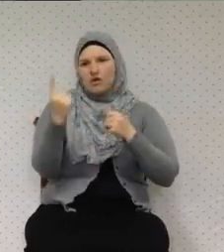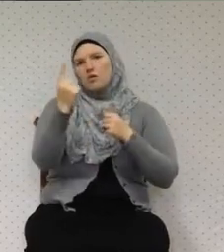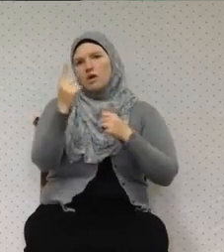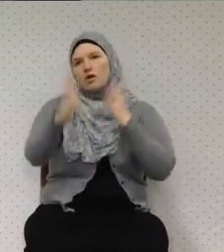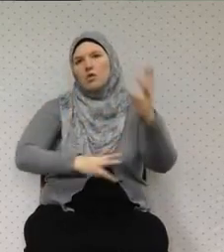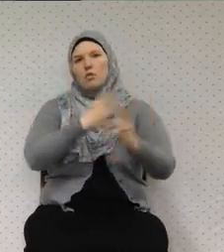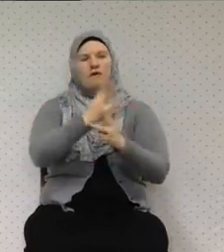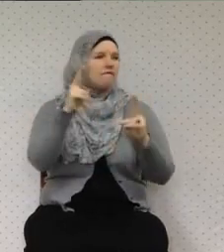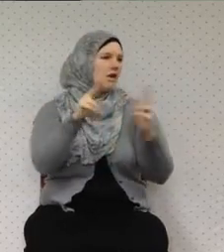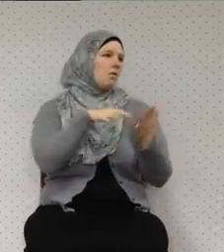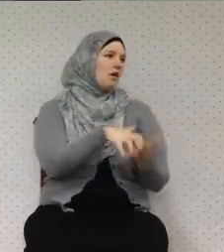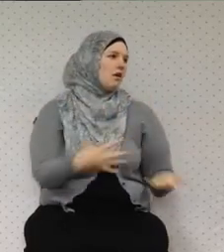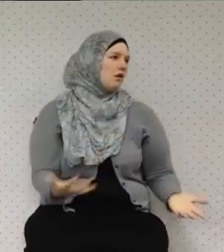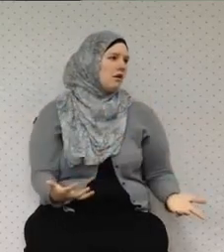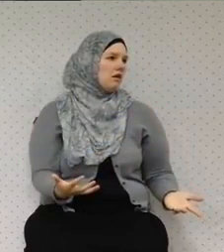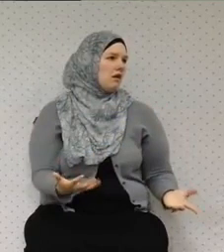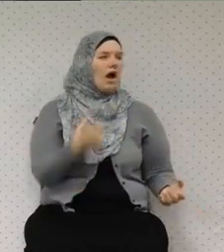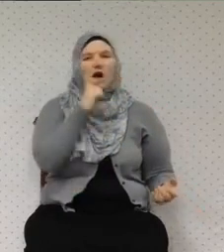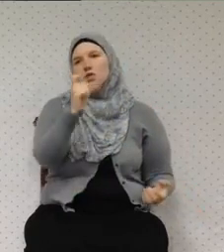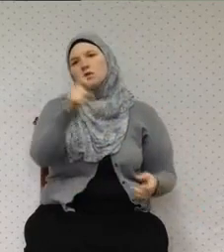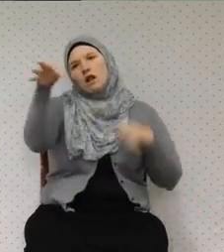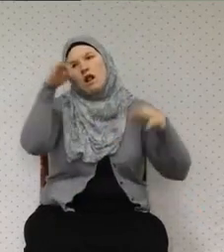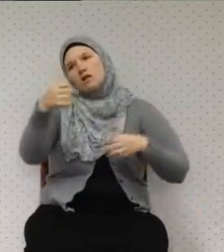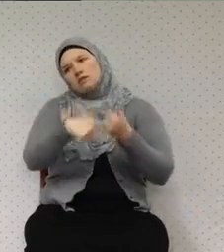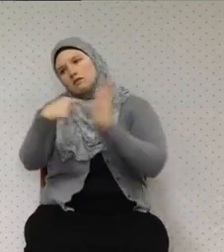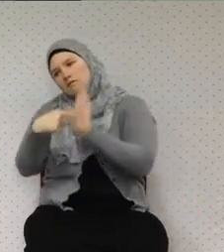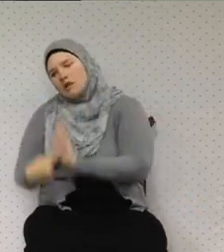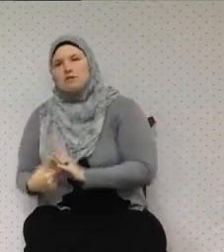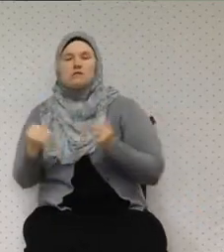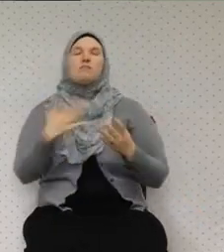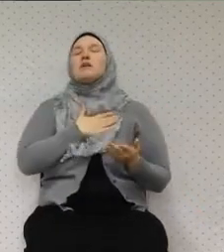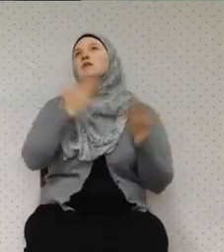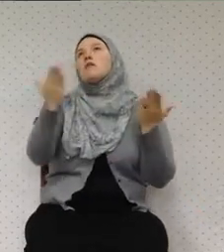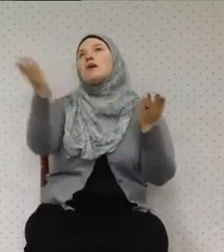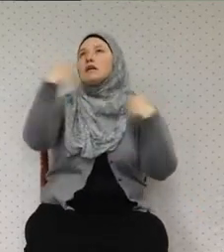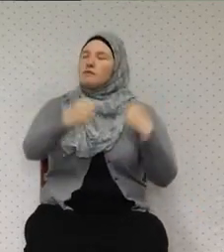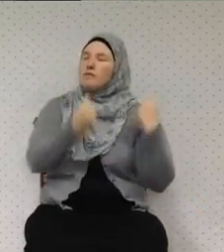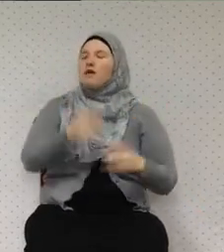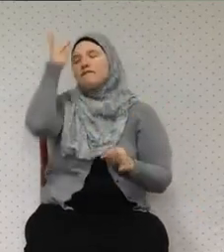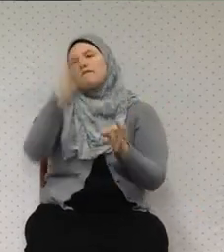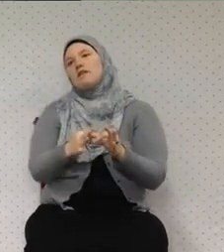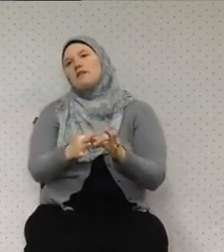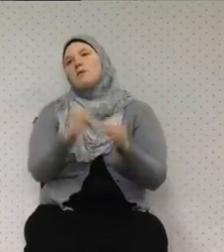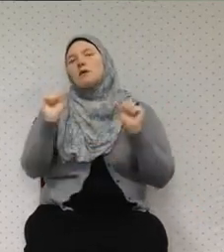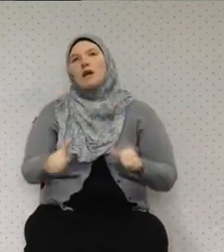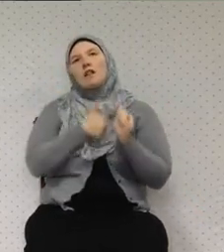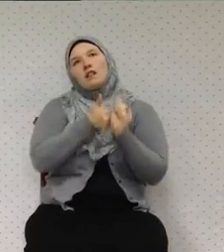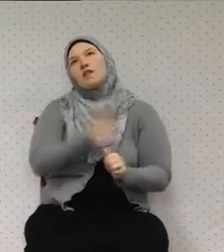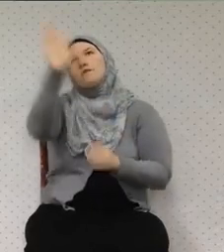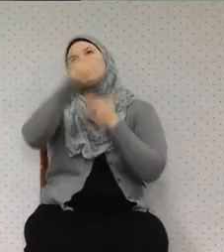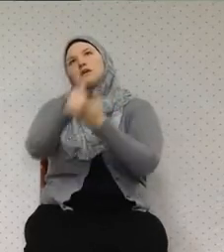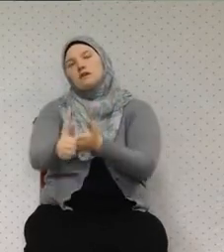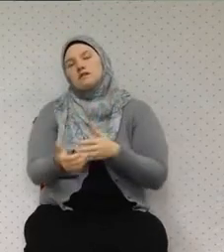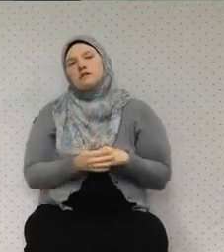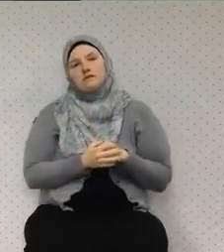everywhere as it can be. I need not to go into details. May Allah give us the power of faith so that we live according to